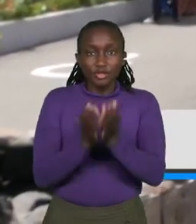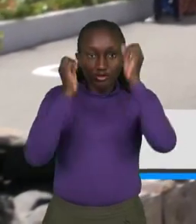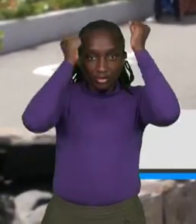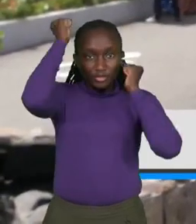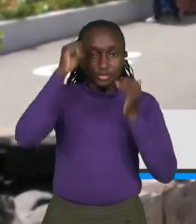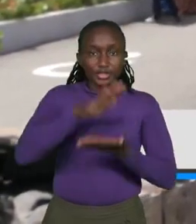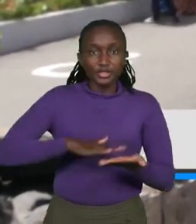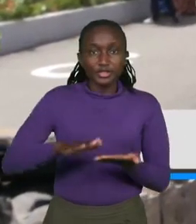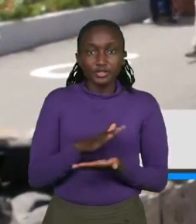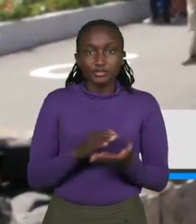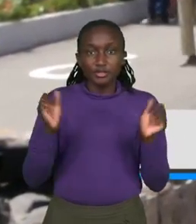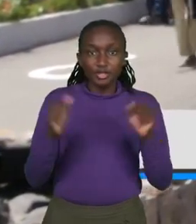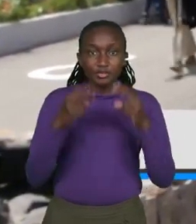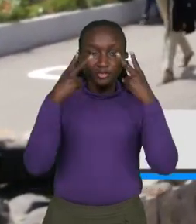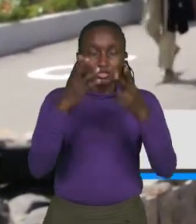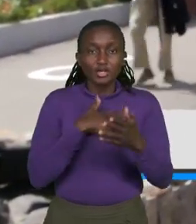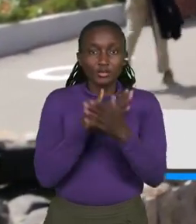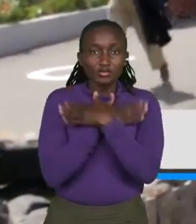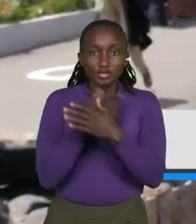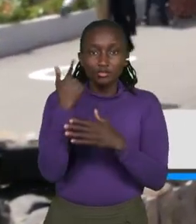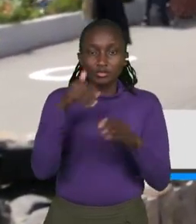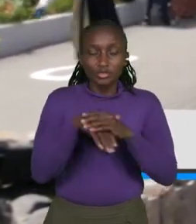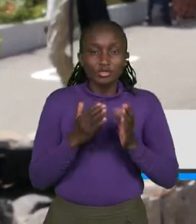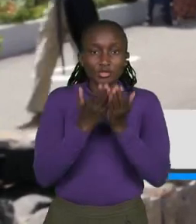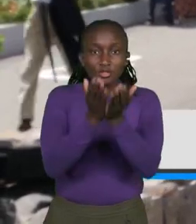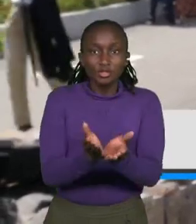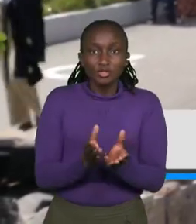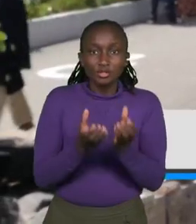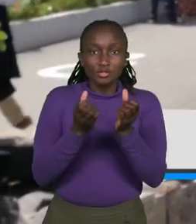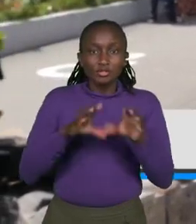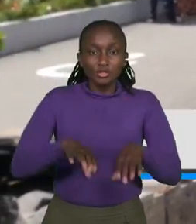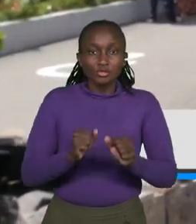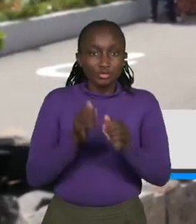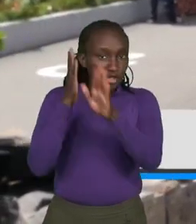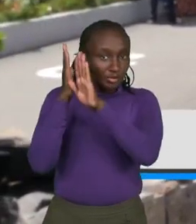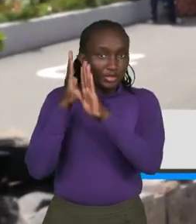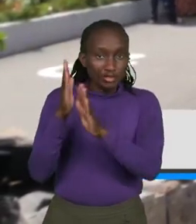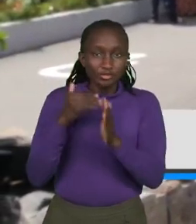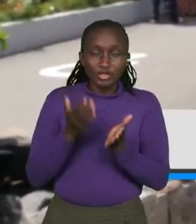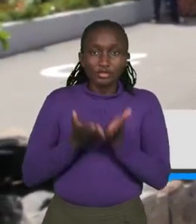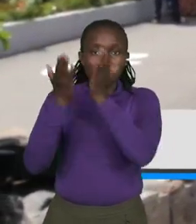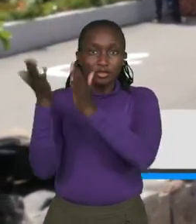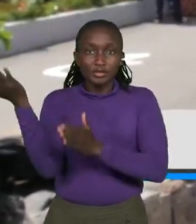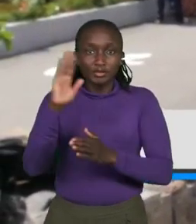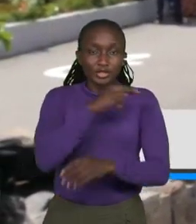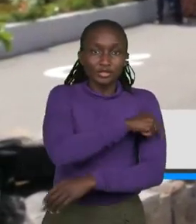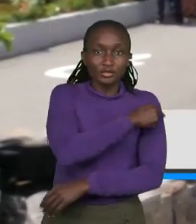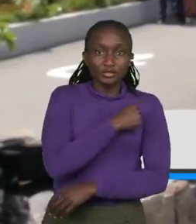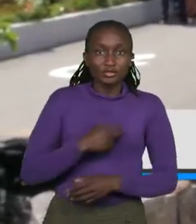Gori. We were able to see our friends who were on the boat. They took a bus and they found themselves here at the hospital.